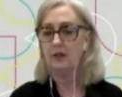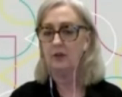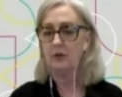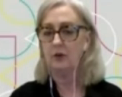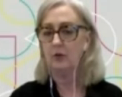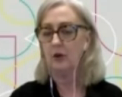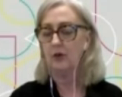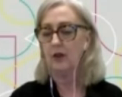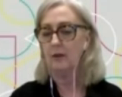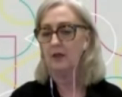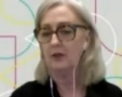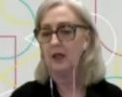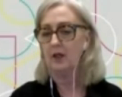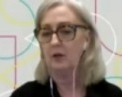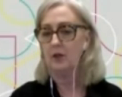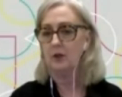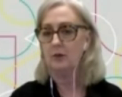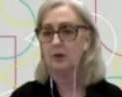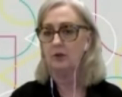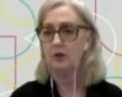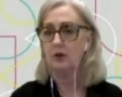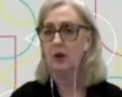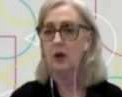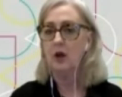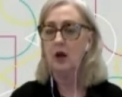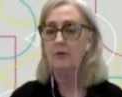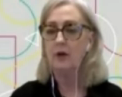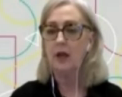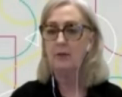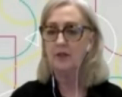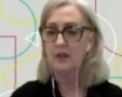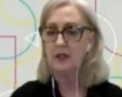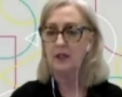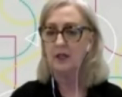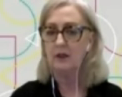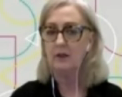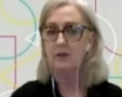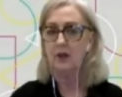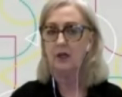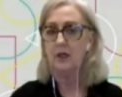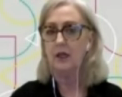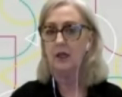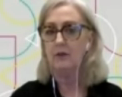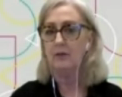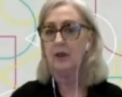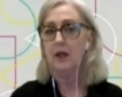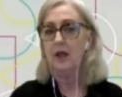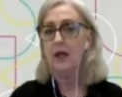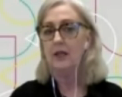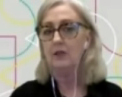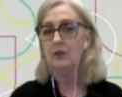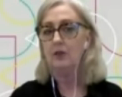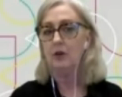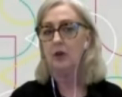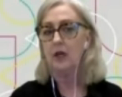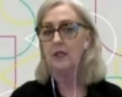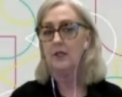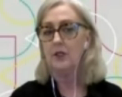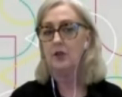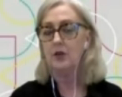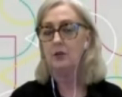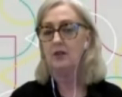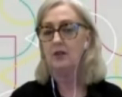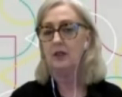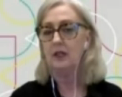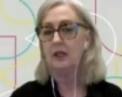how that's scored and what that means and how you interpret it. So I'm very happy to send that if you like. And it's also